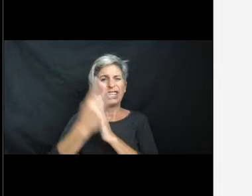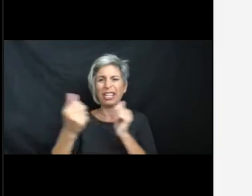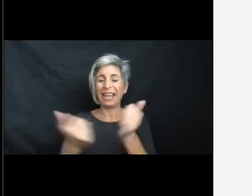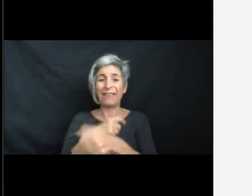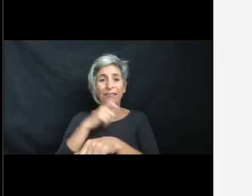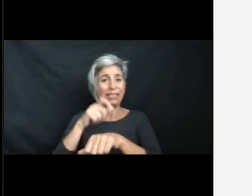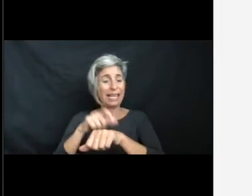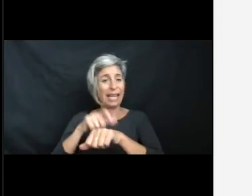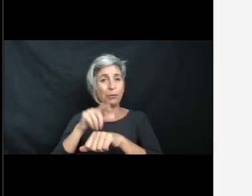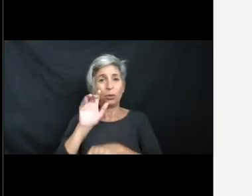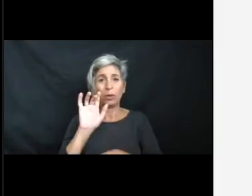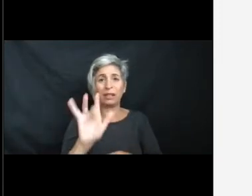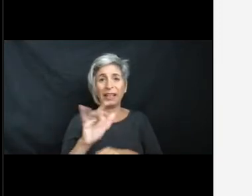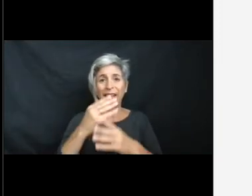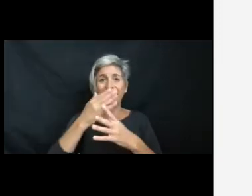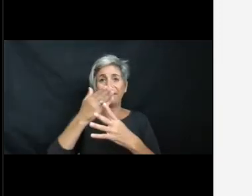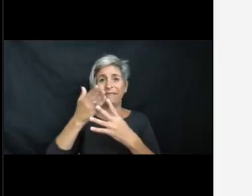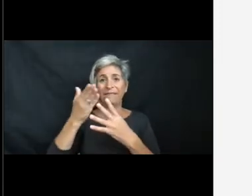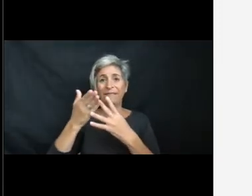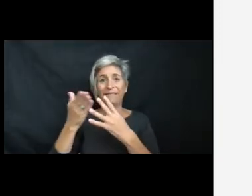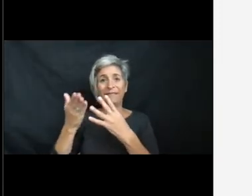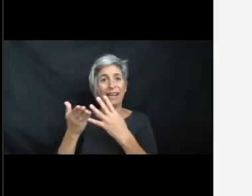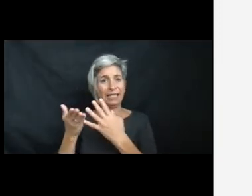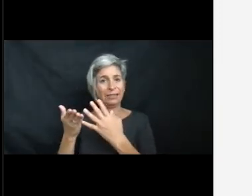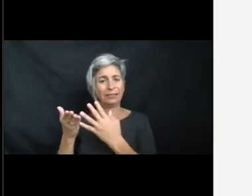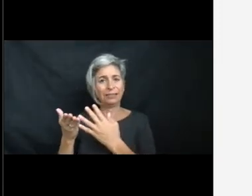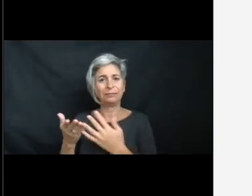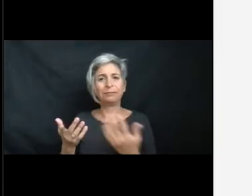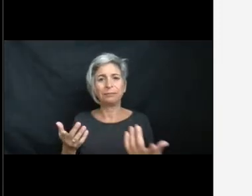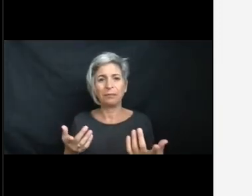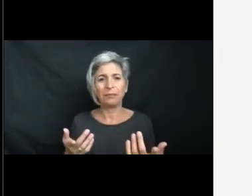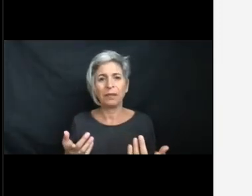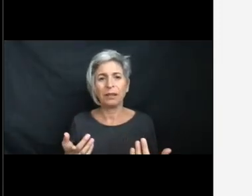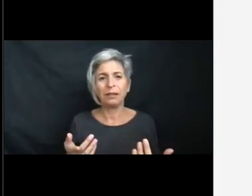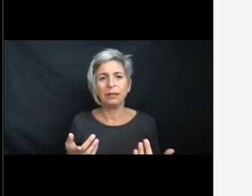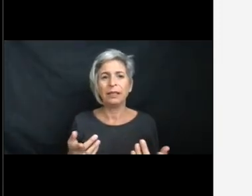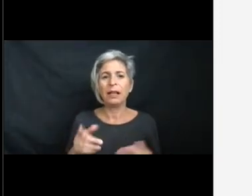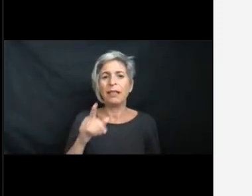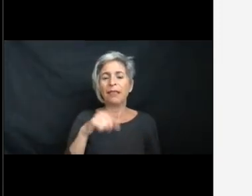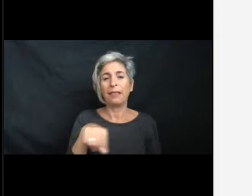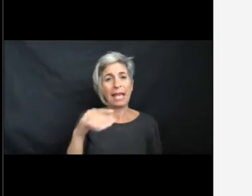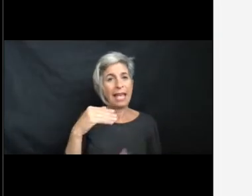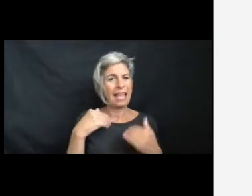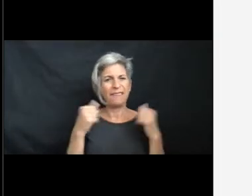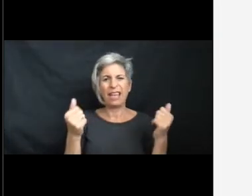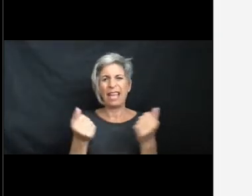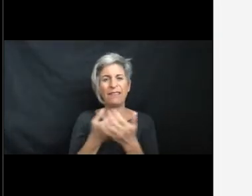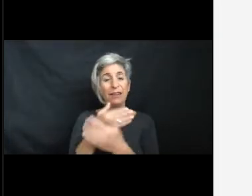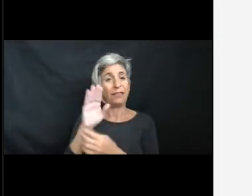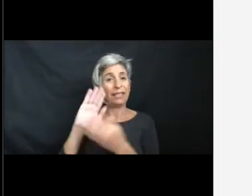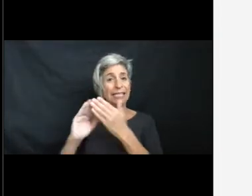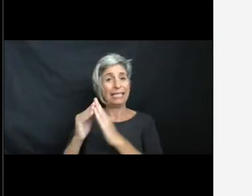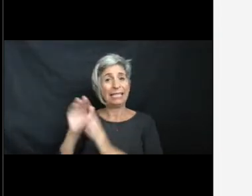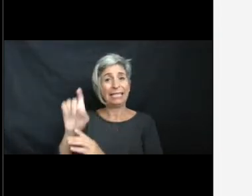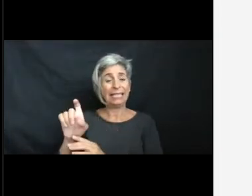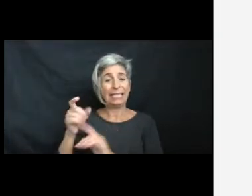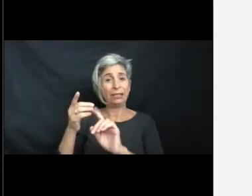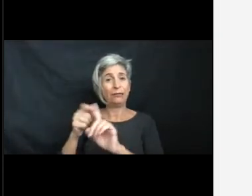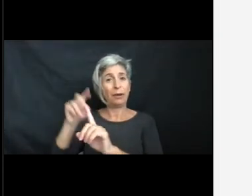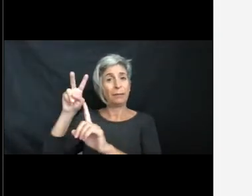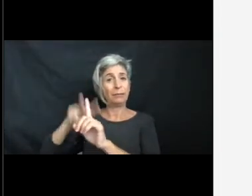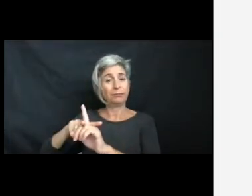want to click those tiles. So what is a tile? A tile has everything that the city needs from an application